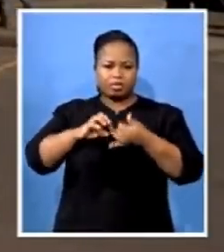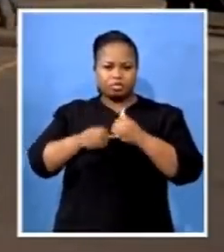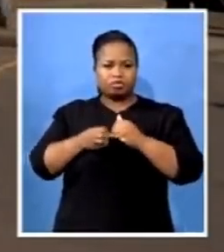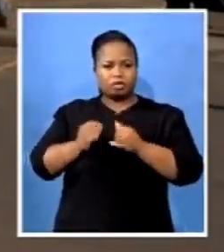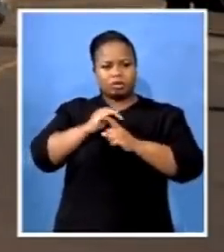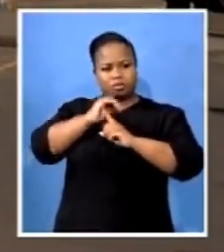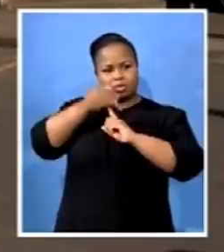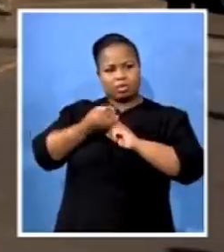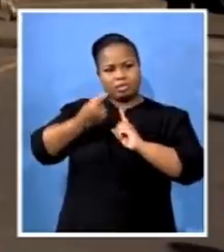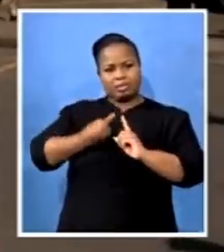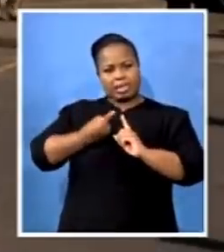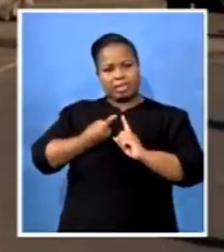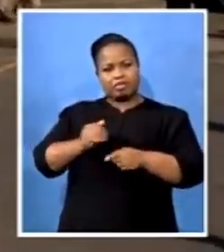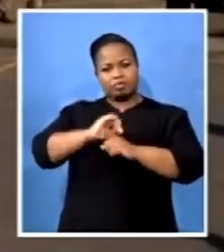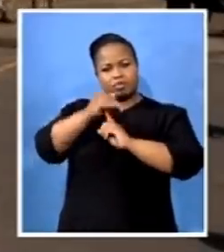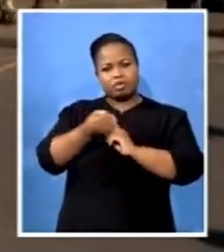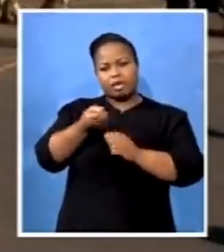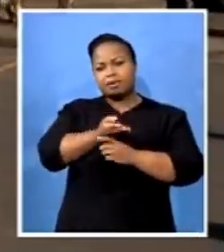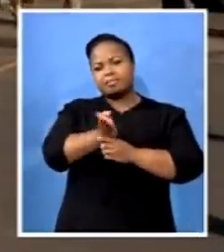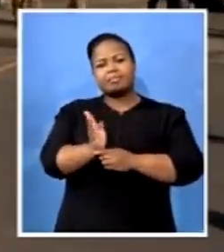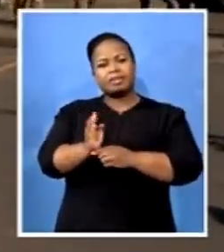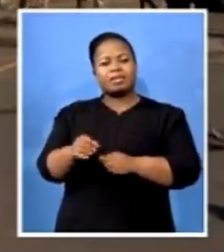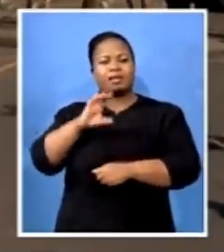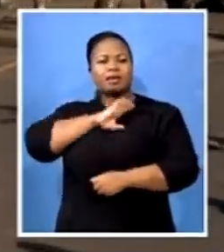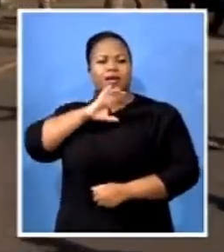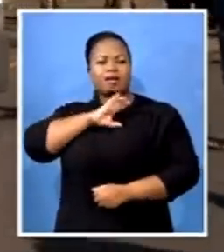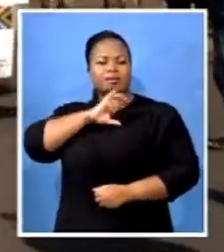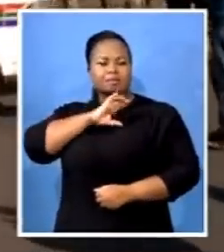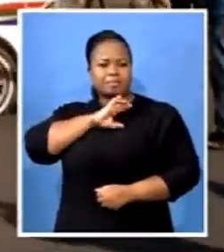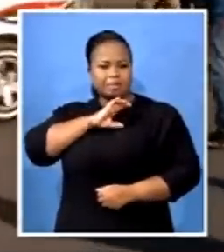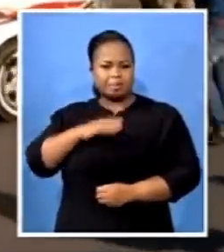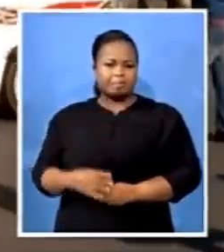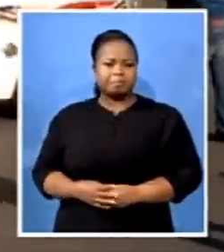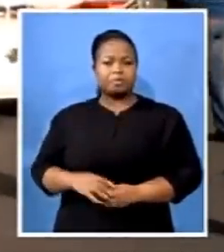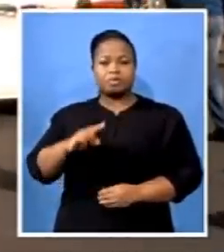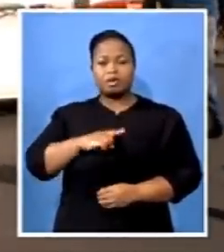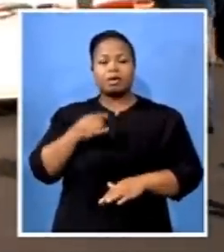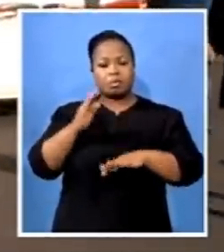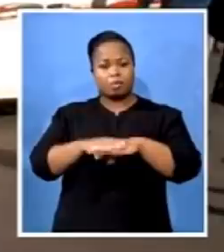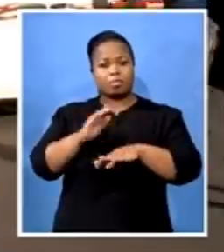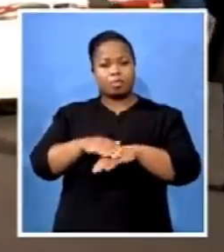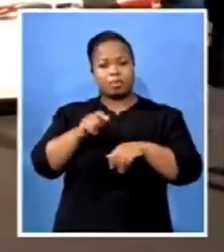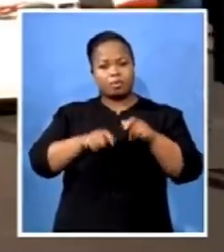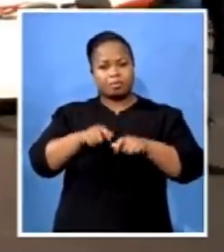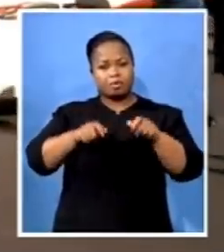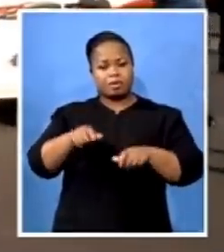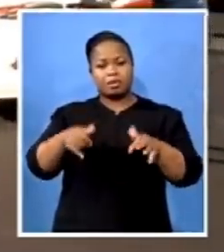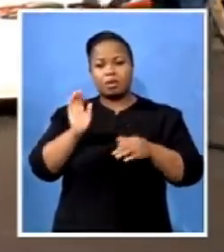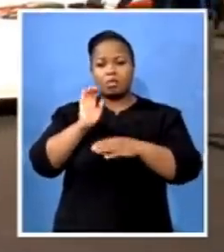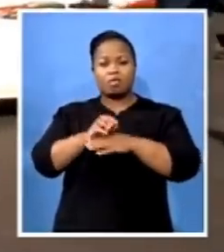and passengers, but also themselves as more people, over 1 million or so countrywide, return to